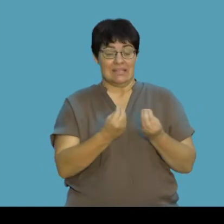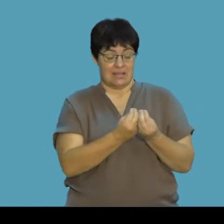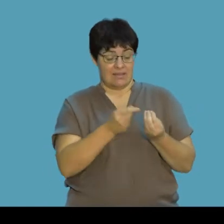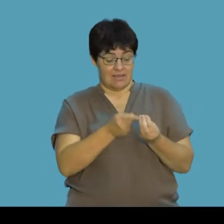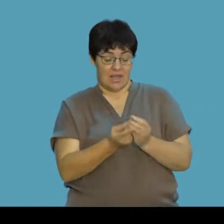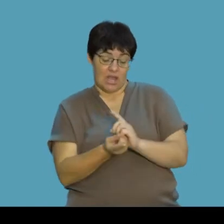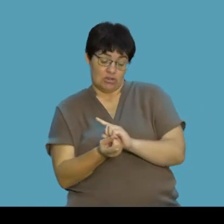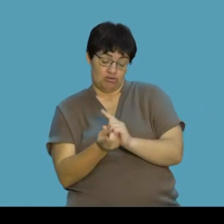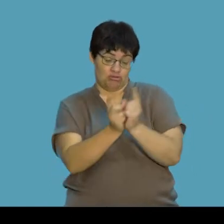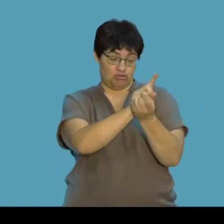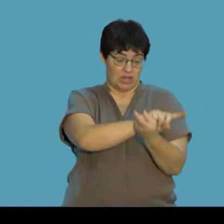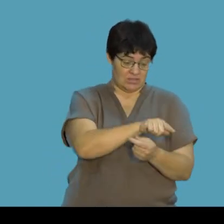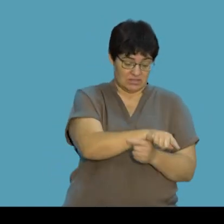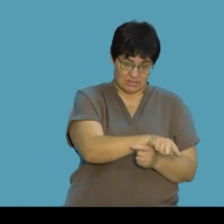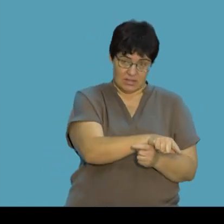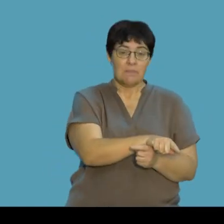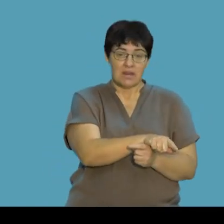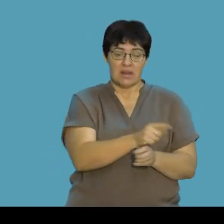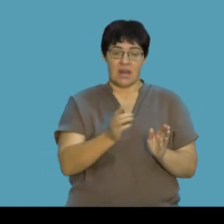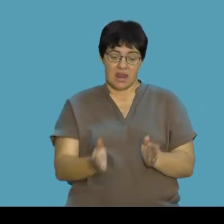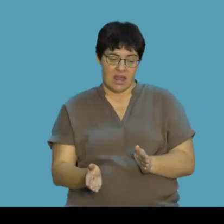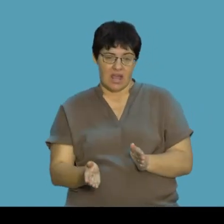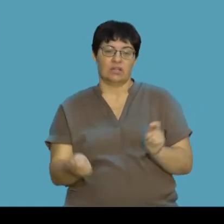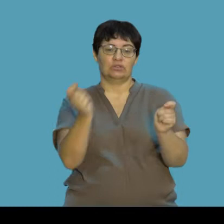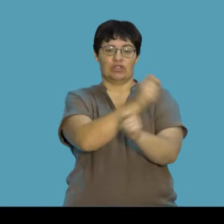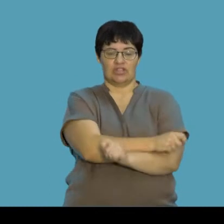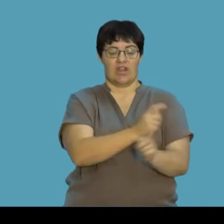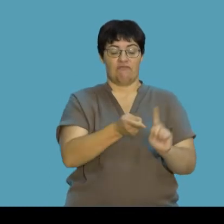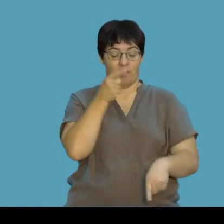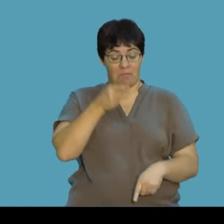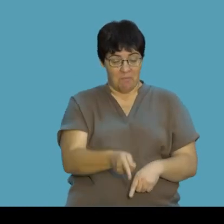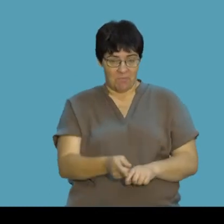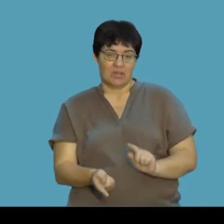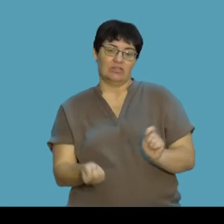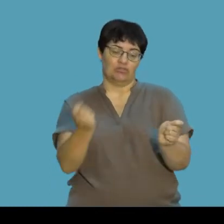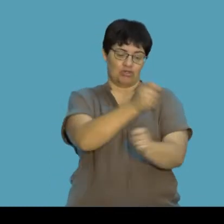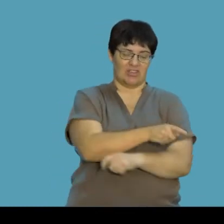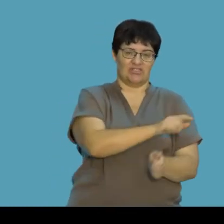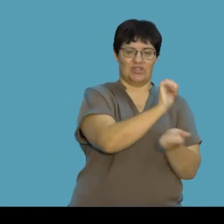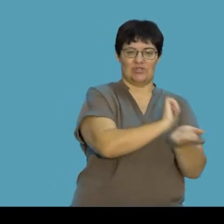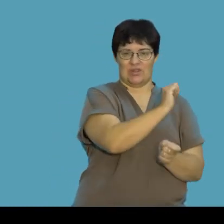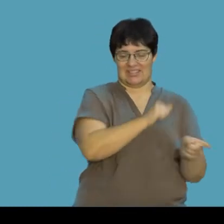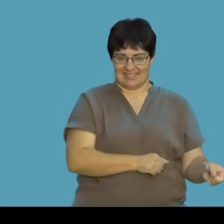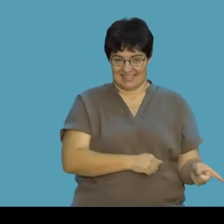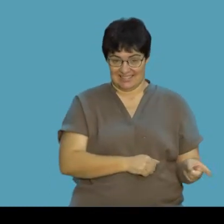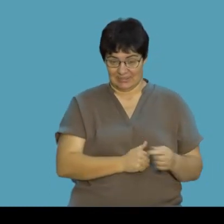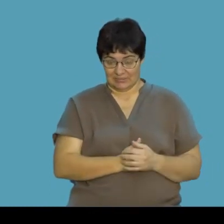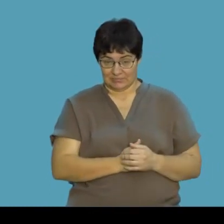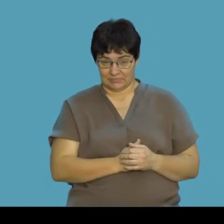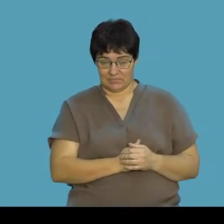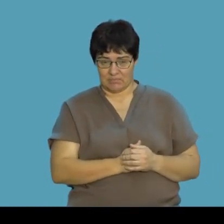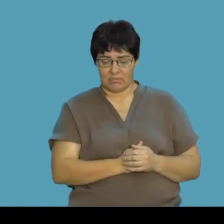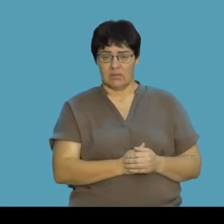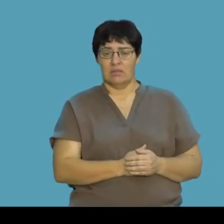substance freezes, there is a change of phase. Okay, the change of phase is from liquid to solid, and